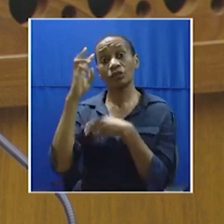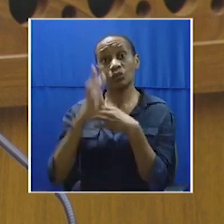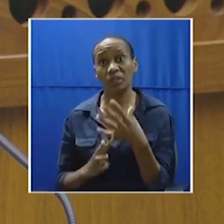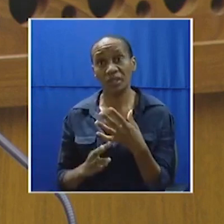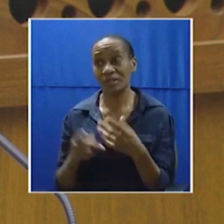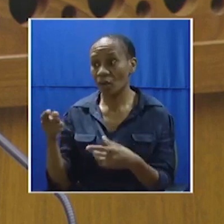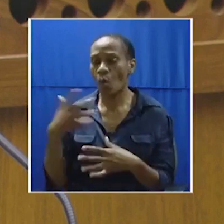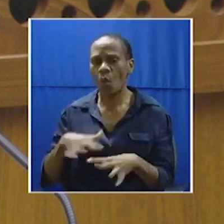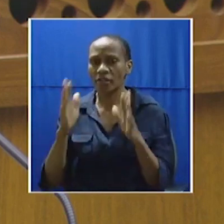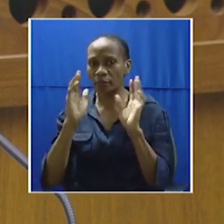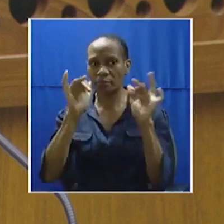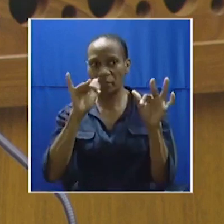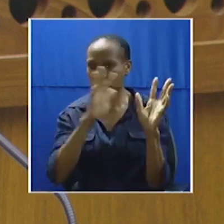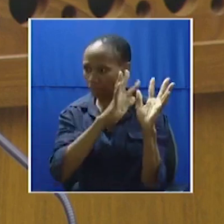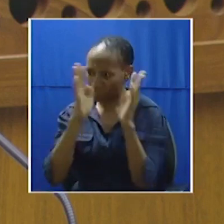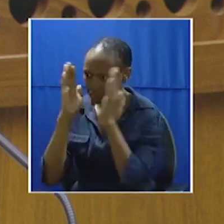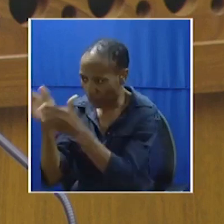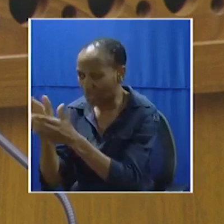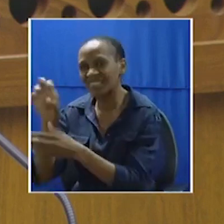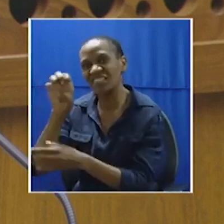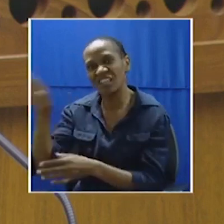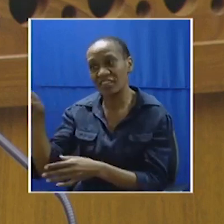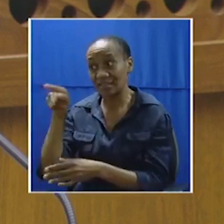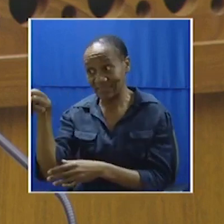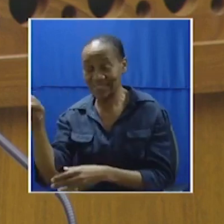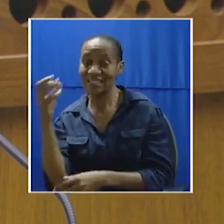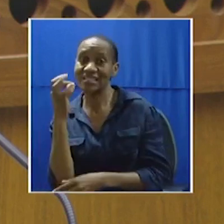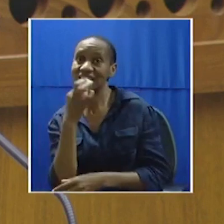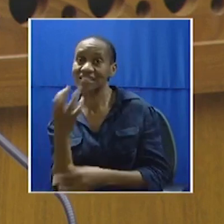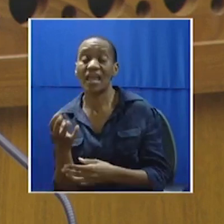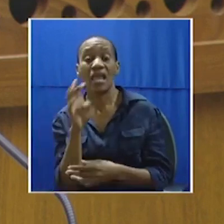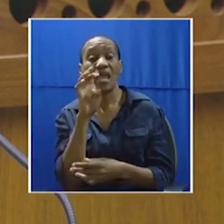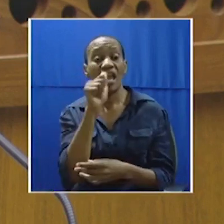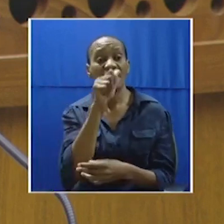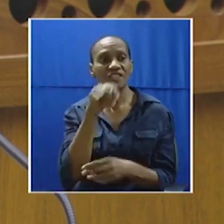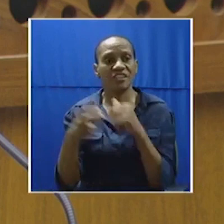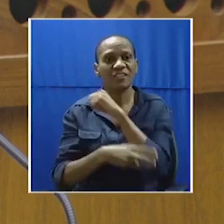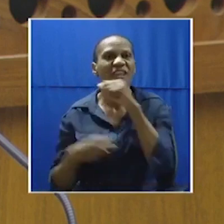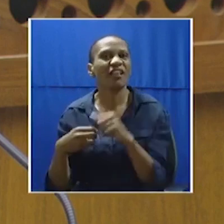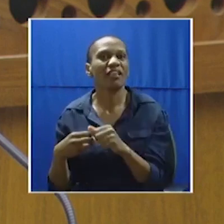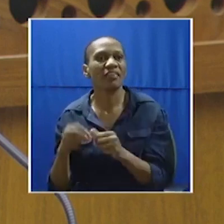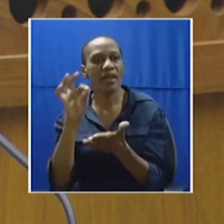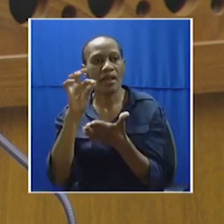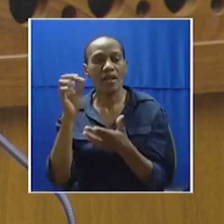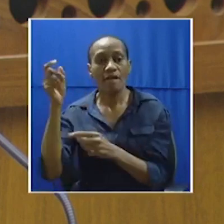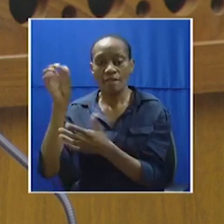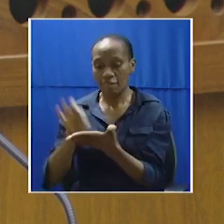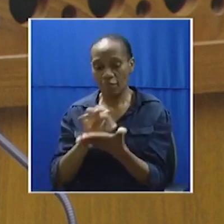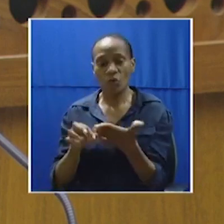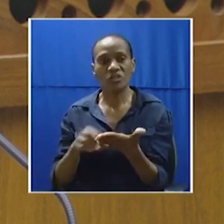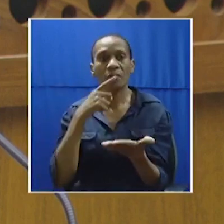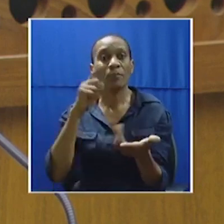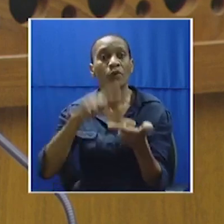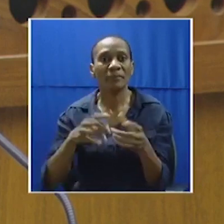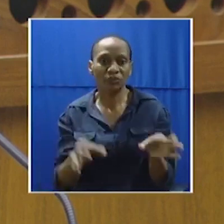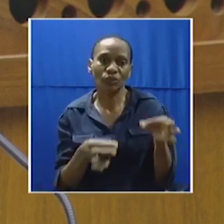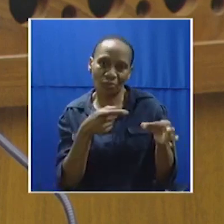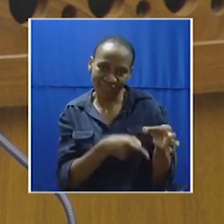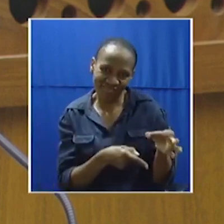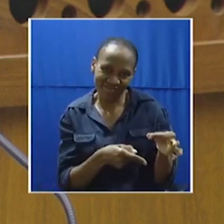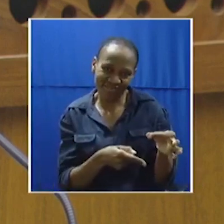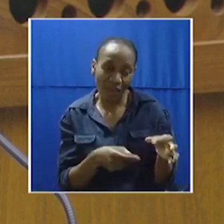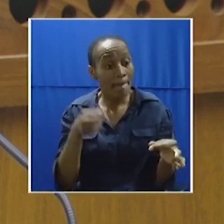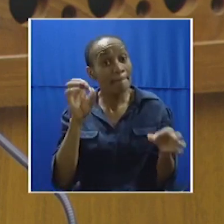behavior, they claimed that the ANC copied their election manifesto. A manifesto which has